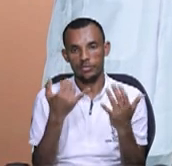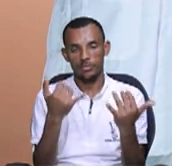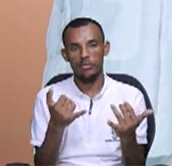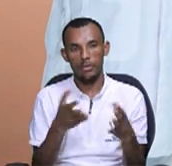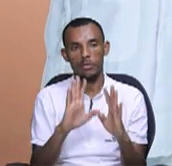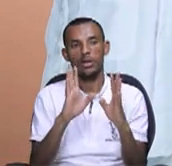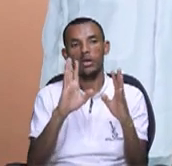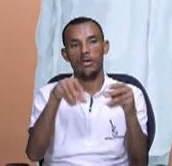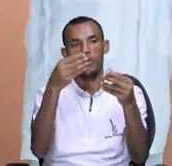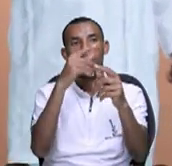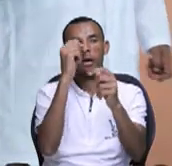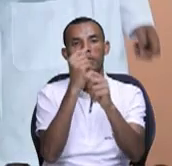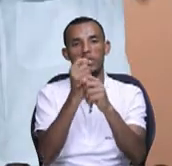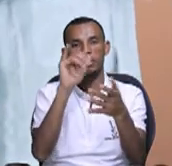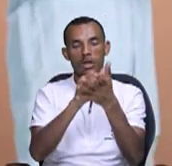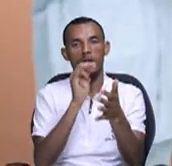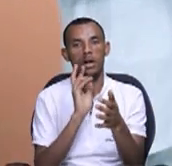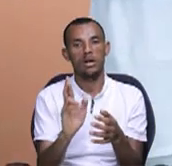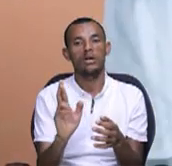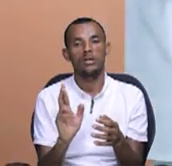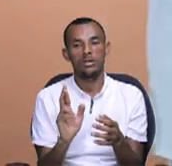Now let me give an activity that are